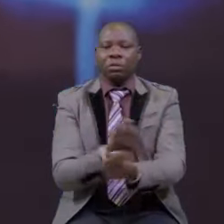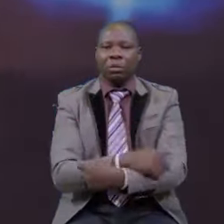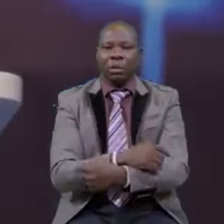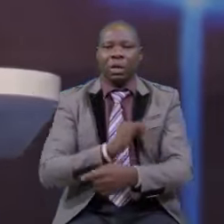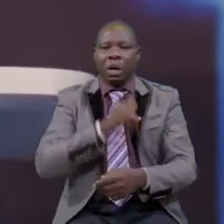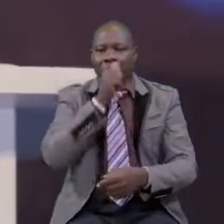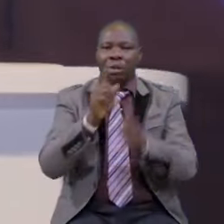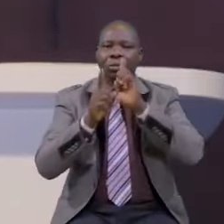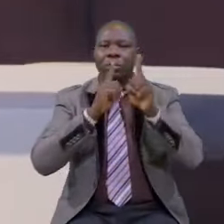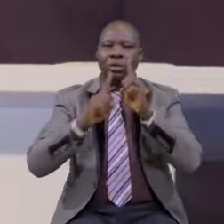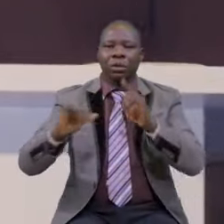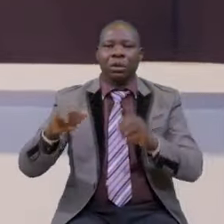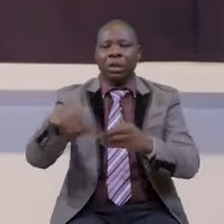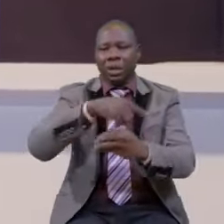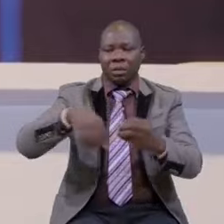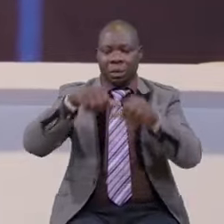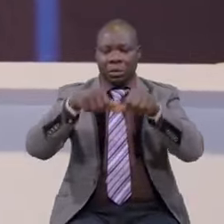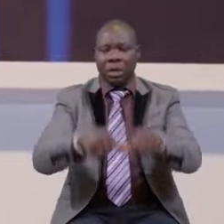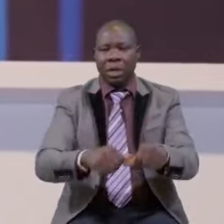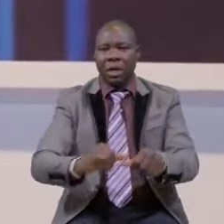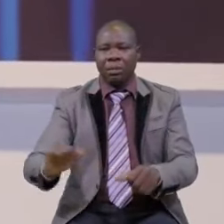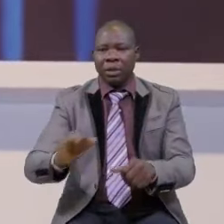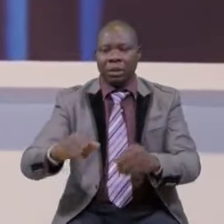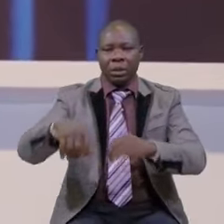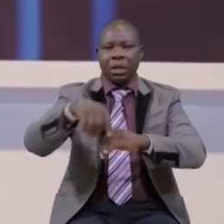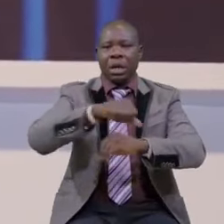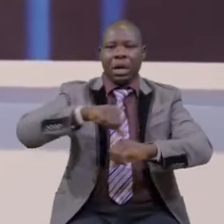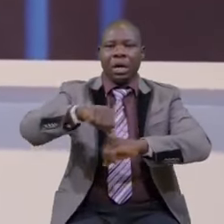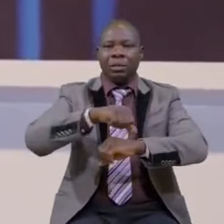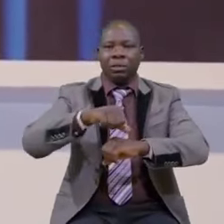talking about abiding anointing for